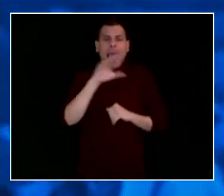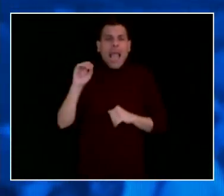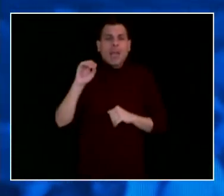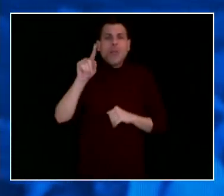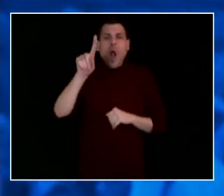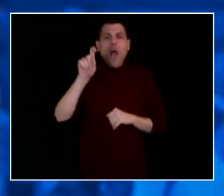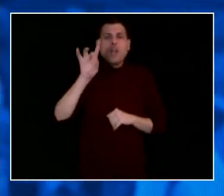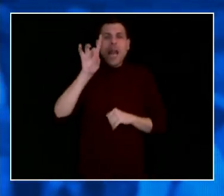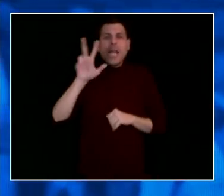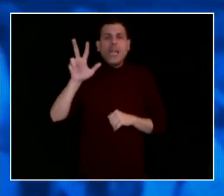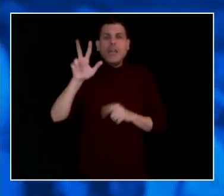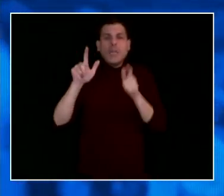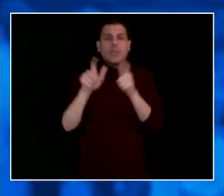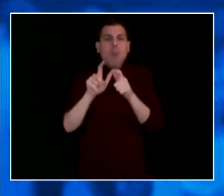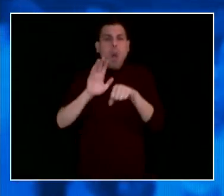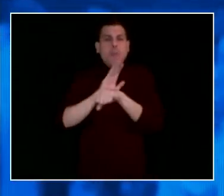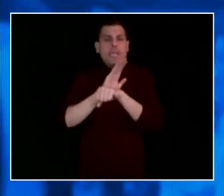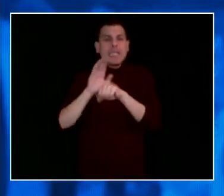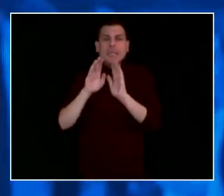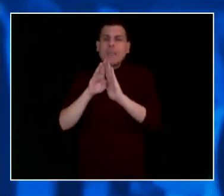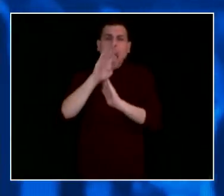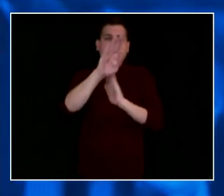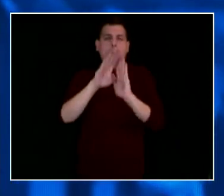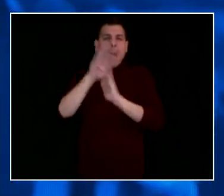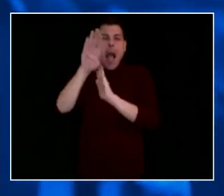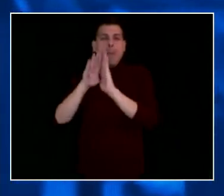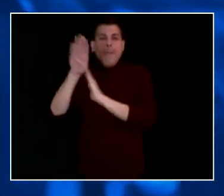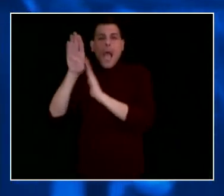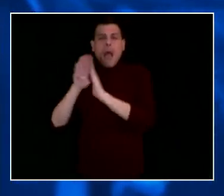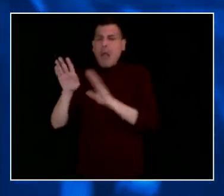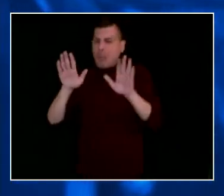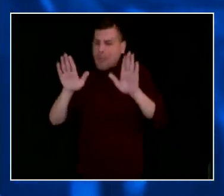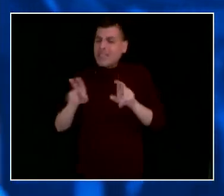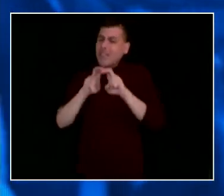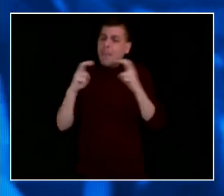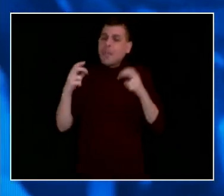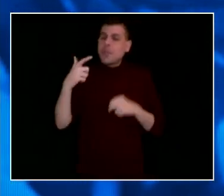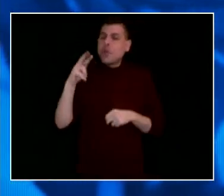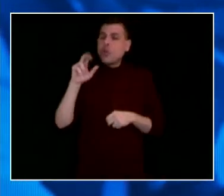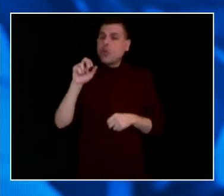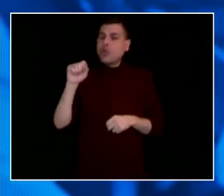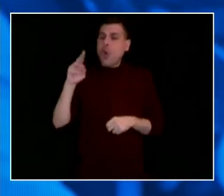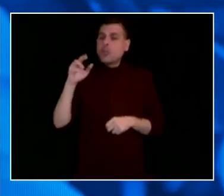183,000 small businesses. Great job, Commissioner Gross and your team.